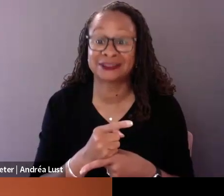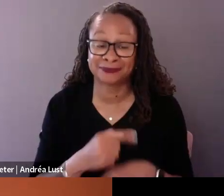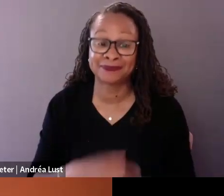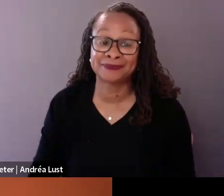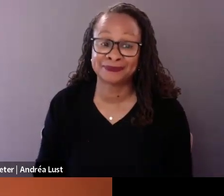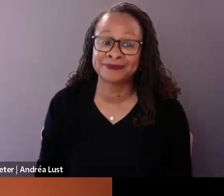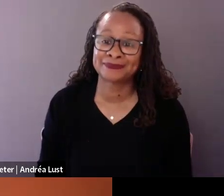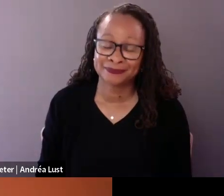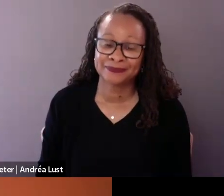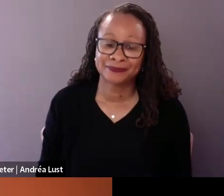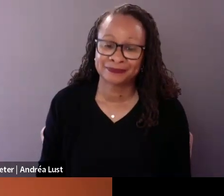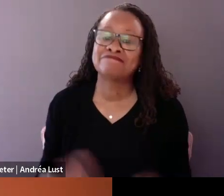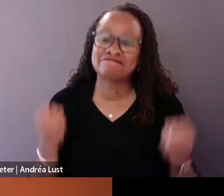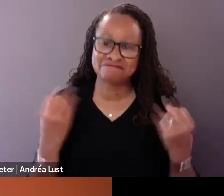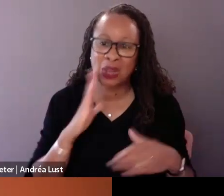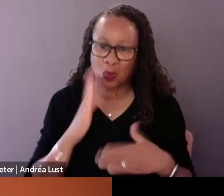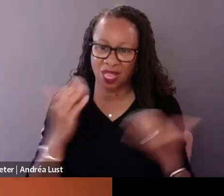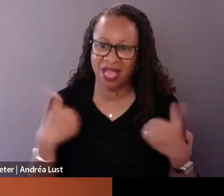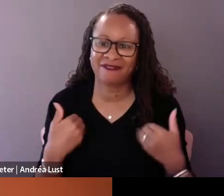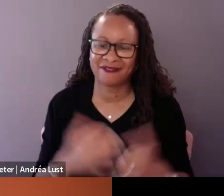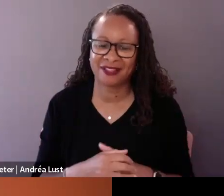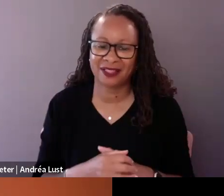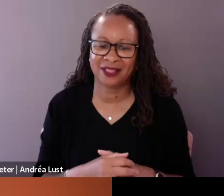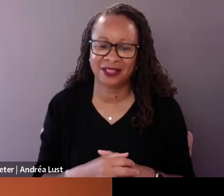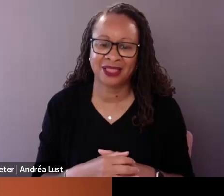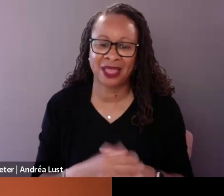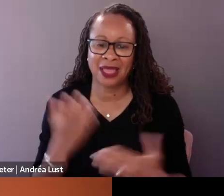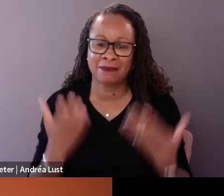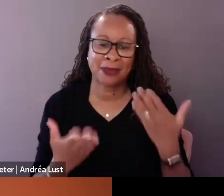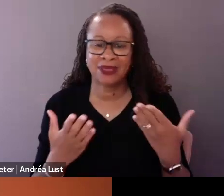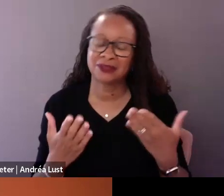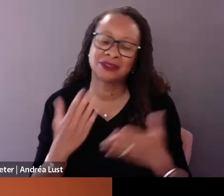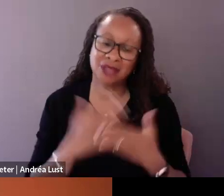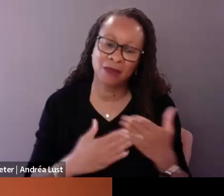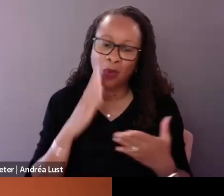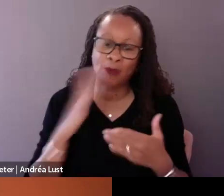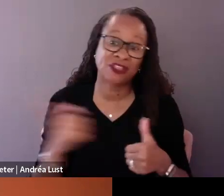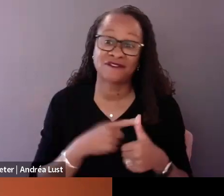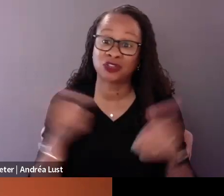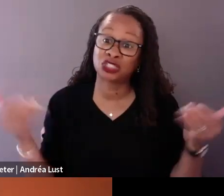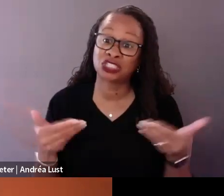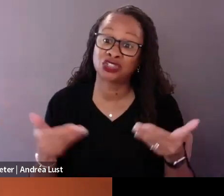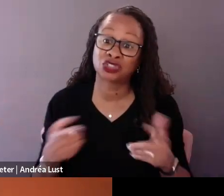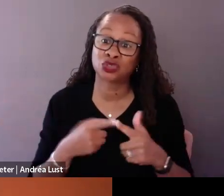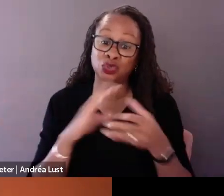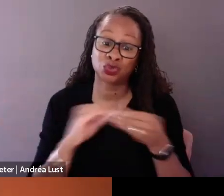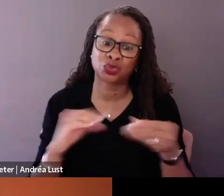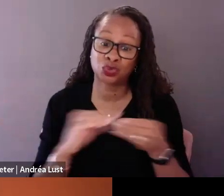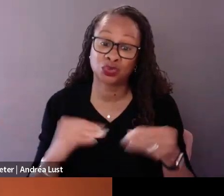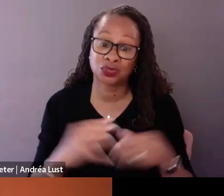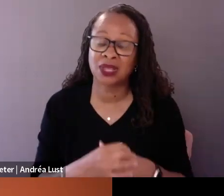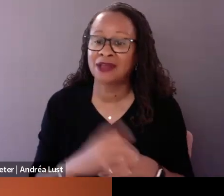detail go into. Many will have, but some, this may be their first introduction to the story, so that's why I thought